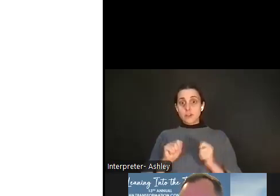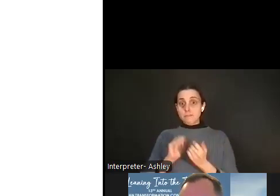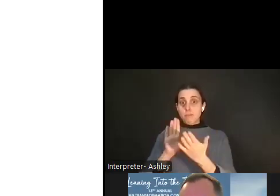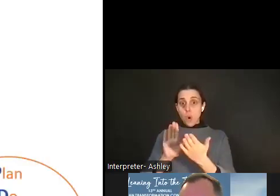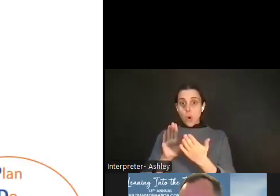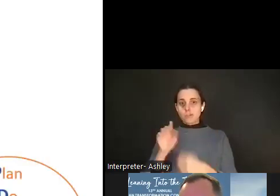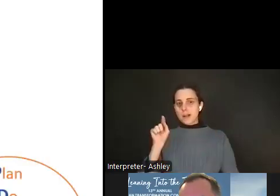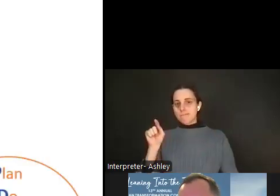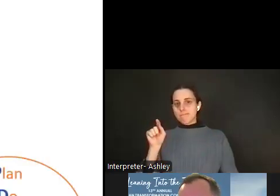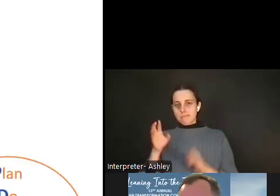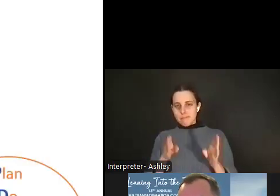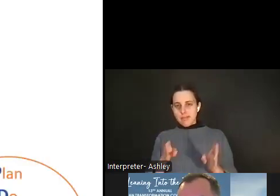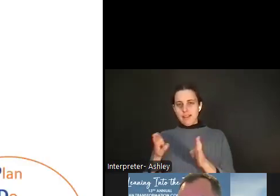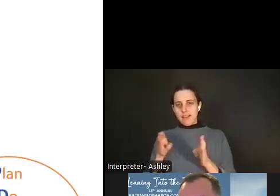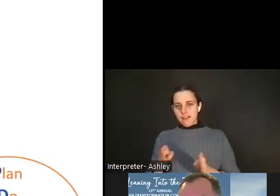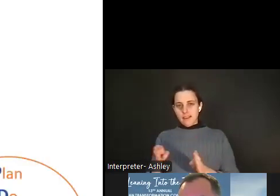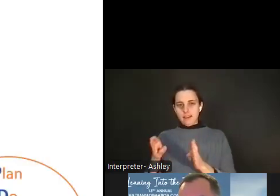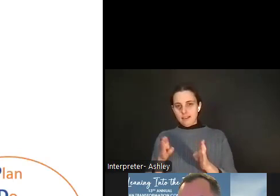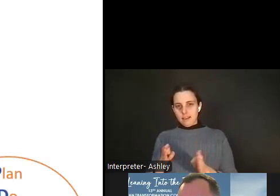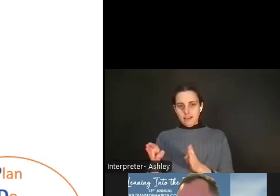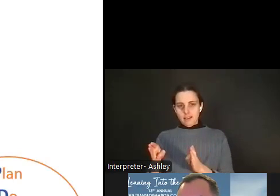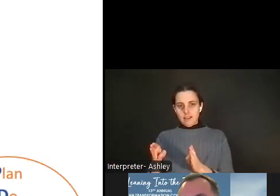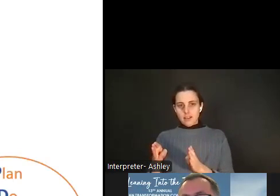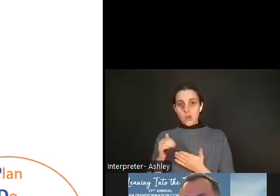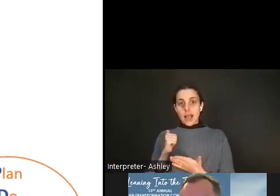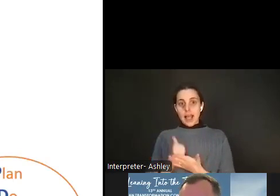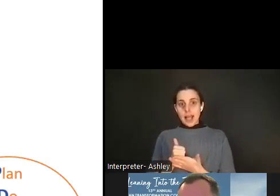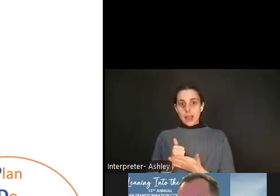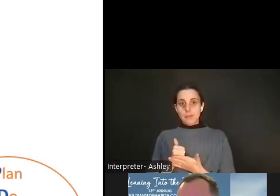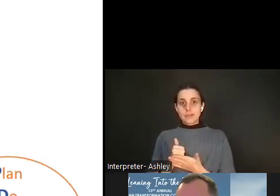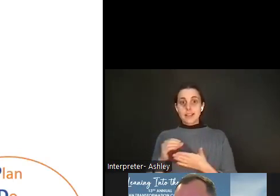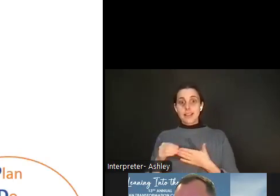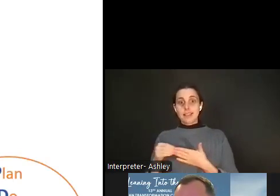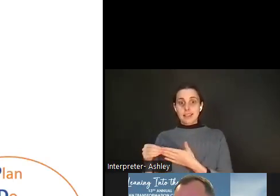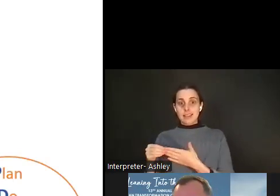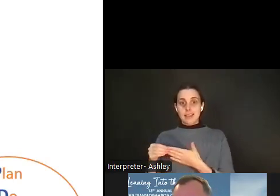are developed, and that's really what informs our plan, do, check, and adjust